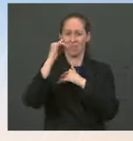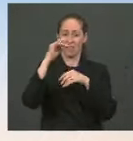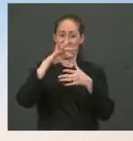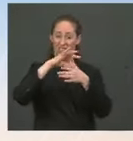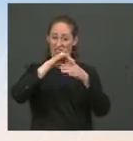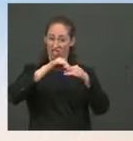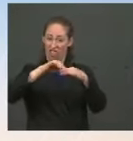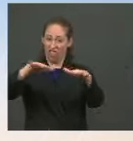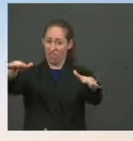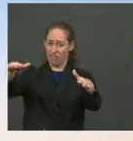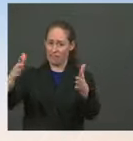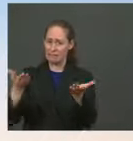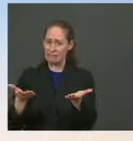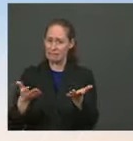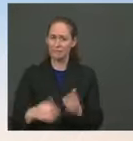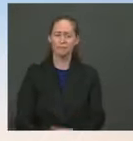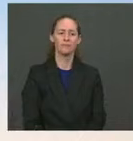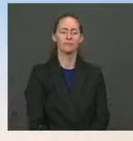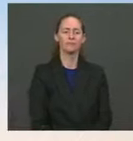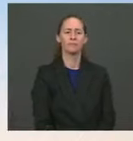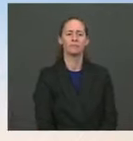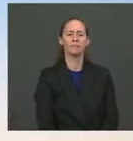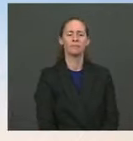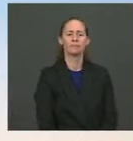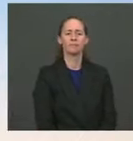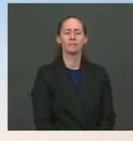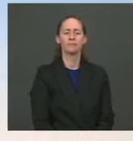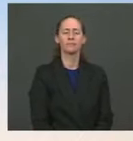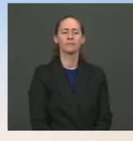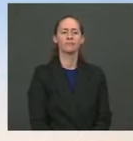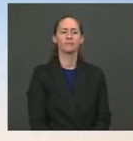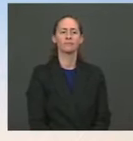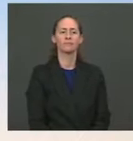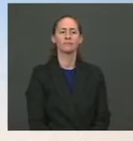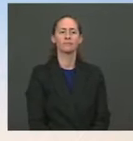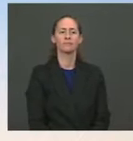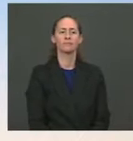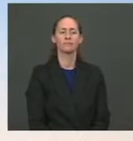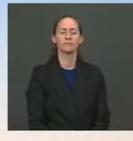this. There is absolutely no place